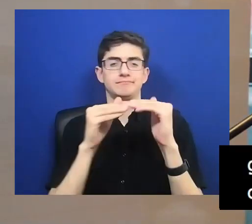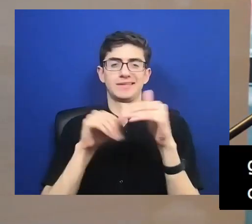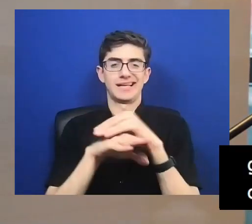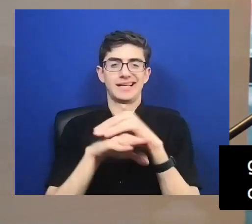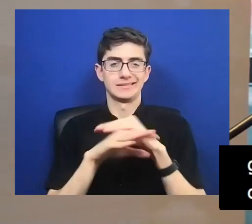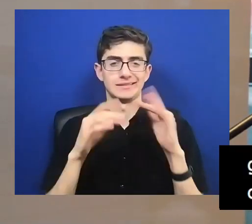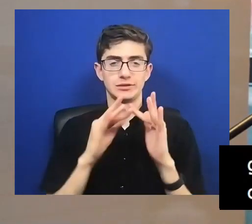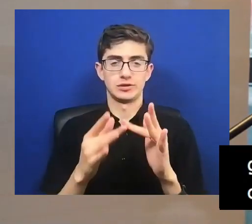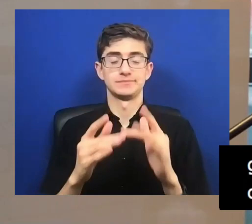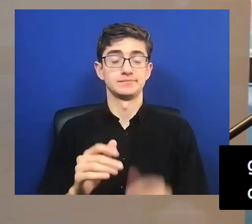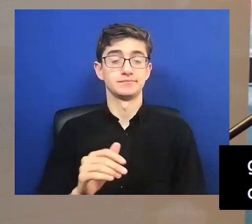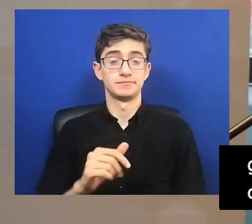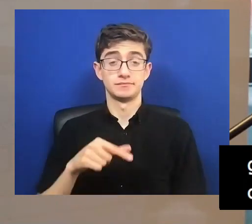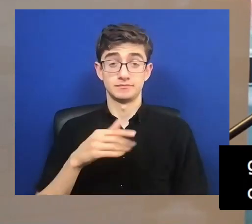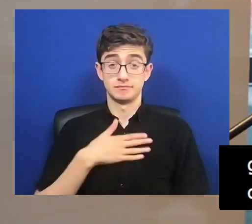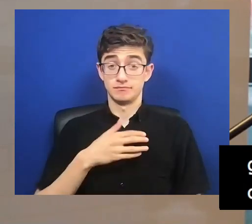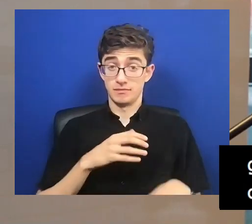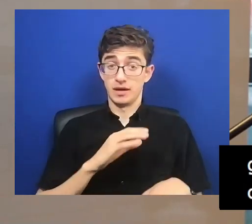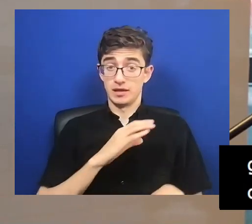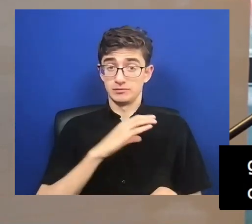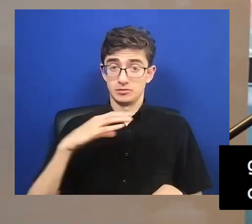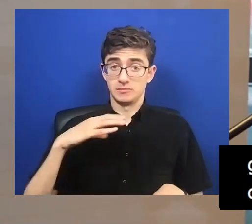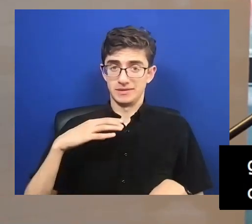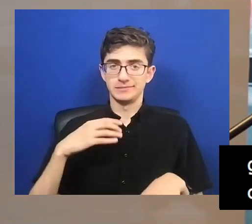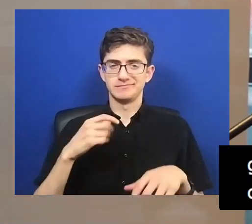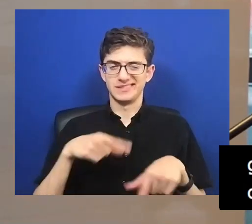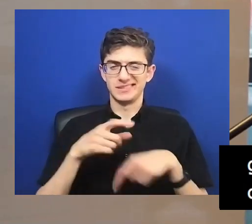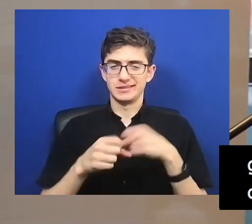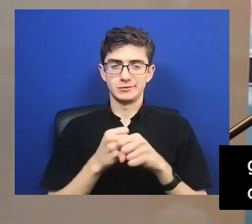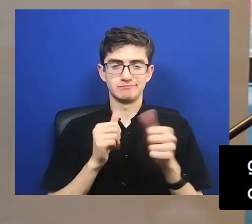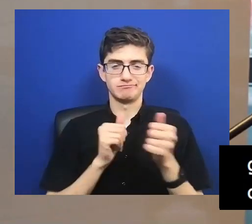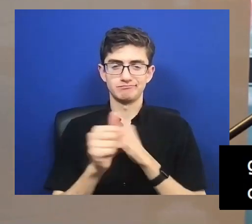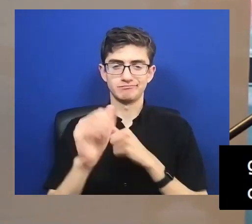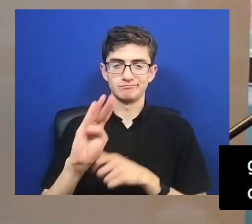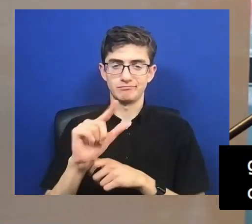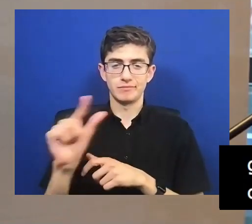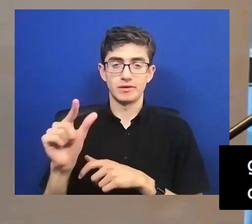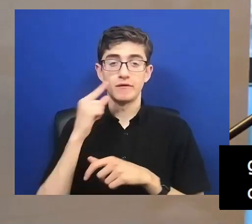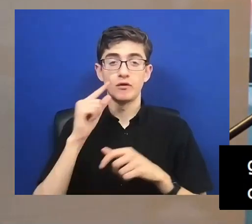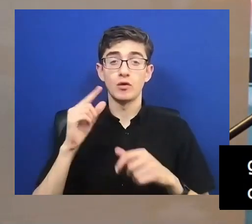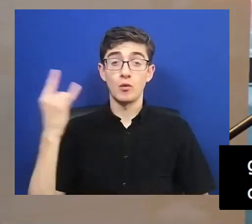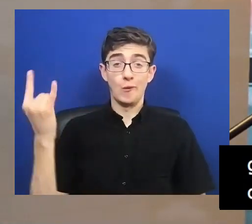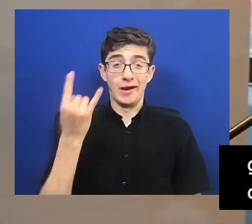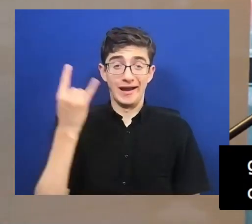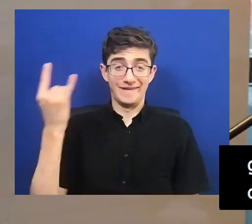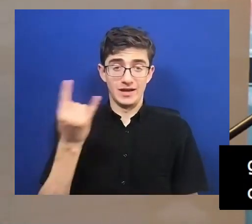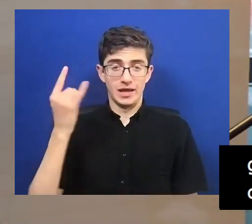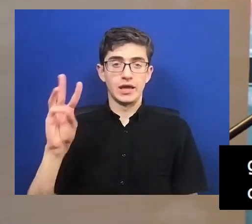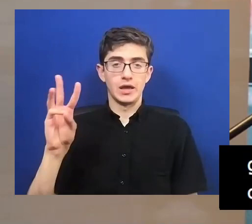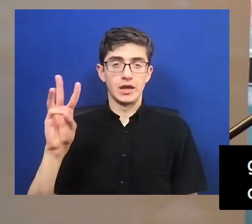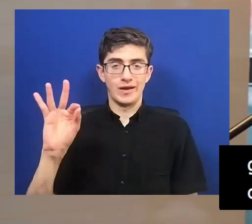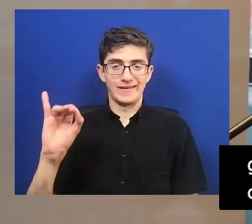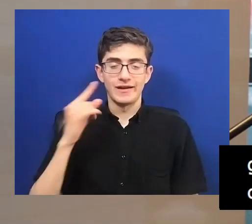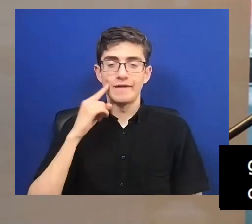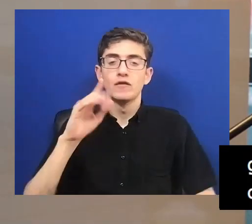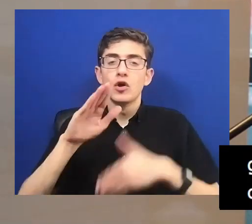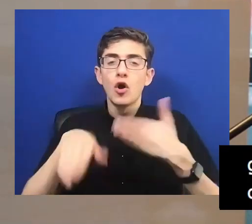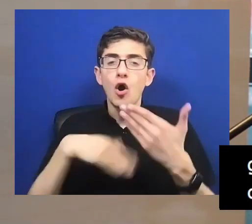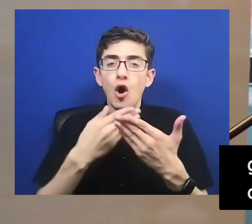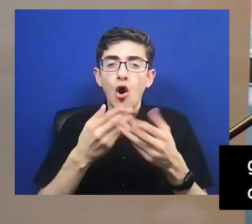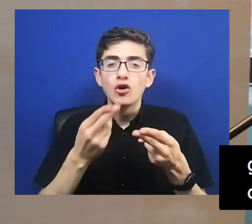proud of to expand Wi-Fi to all shelters in New York, which is...